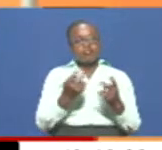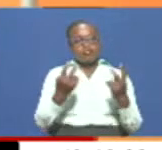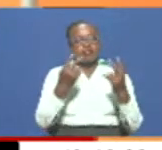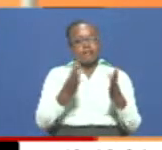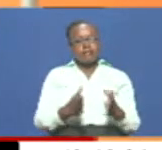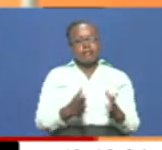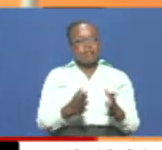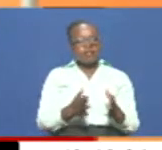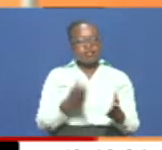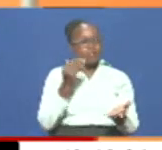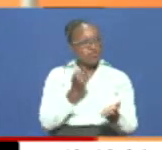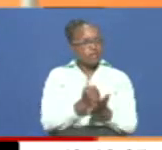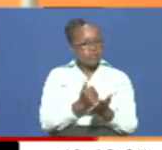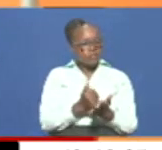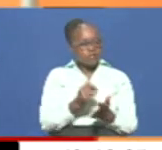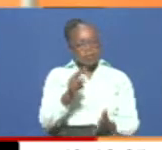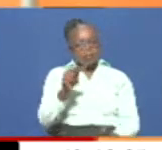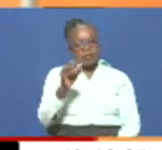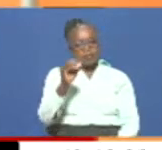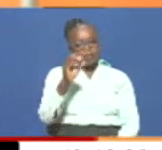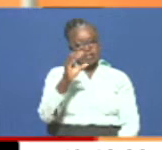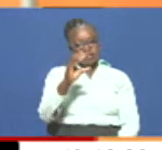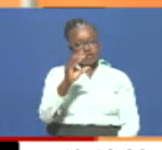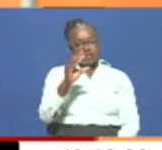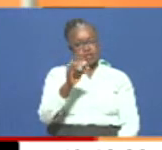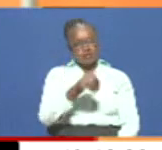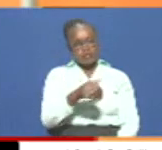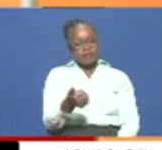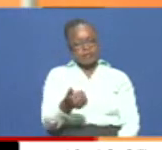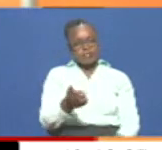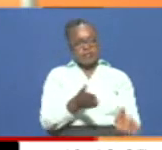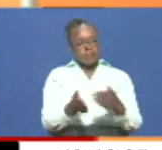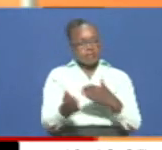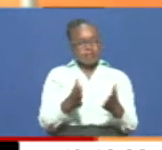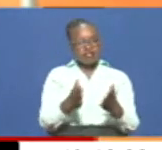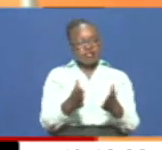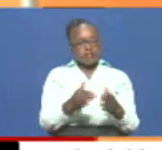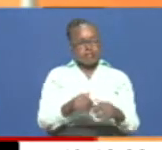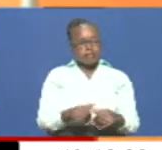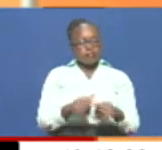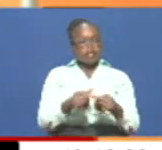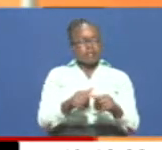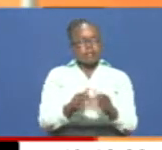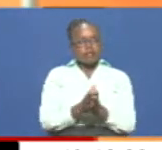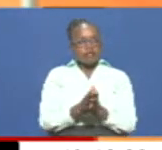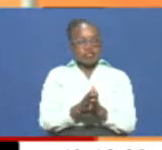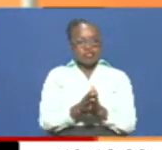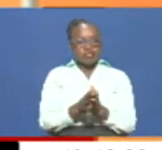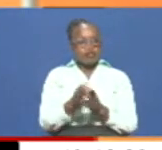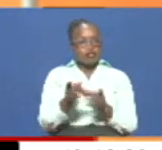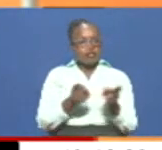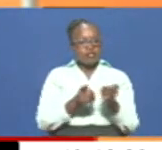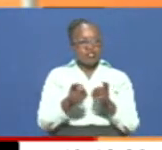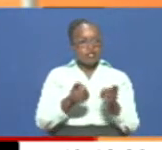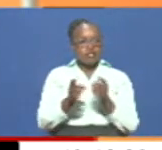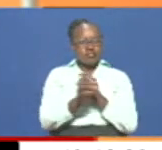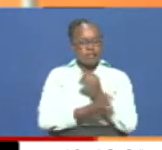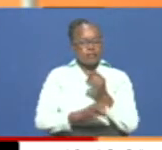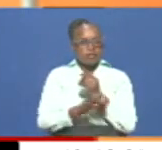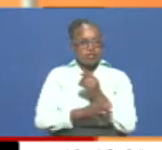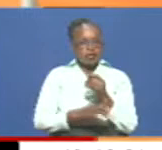current office, NOC, should be given another chance to, you know, run the sports in the country in the next